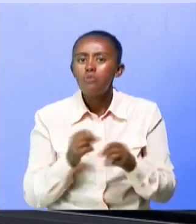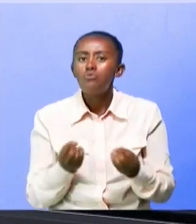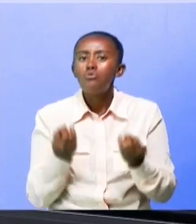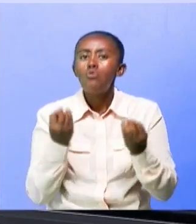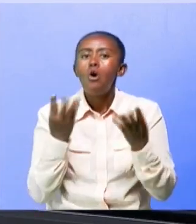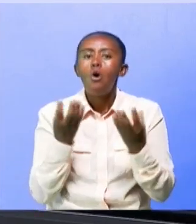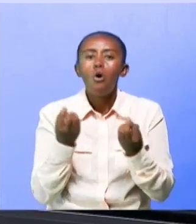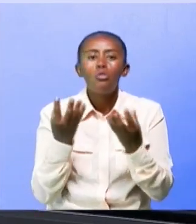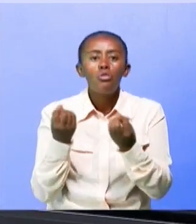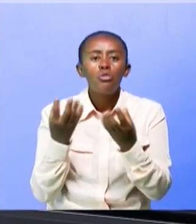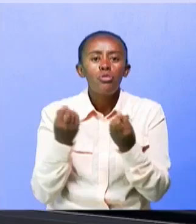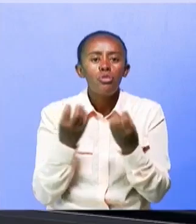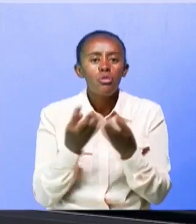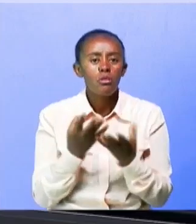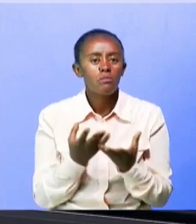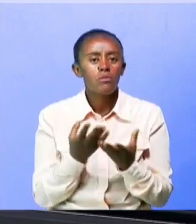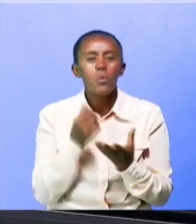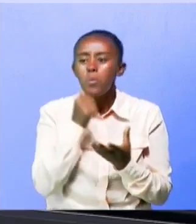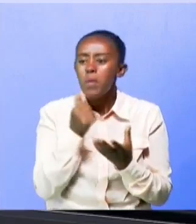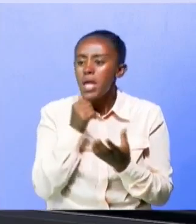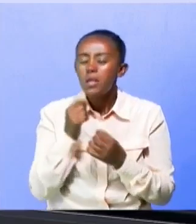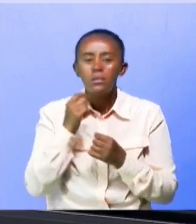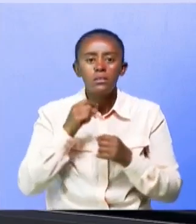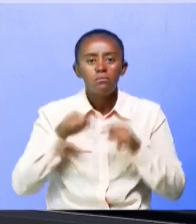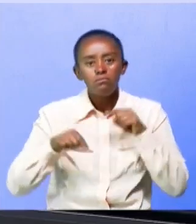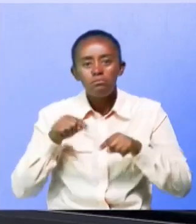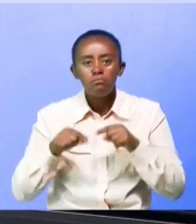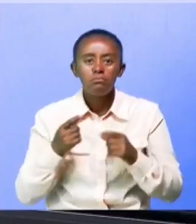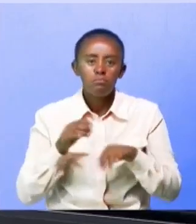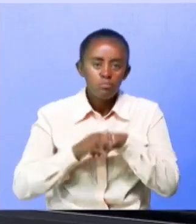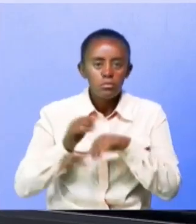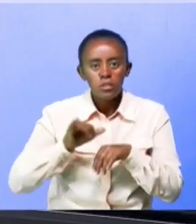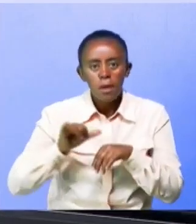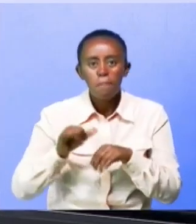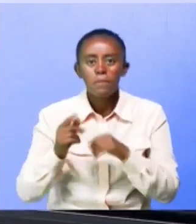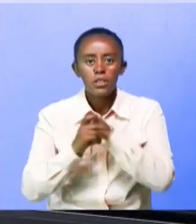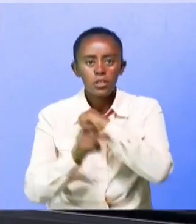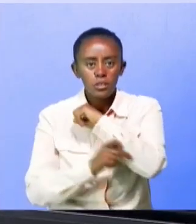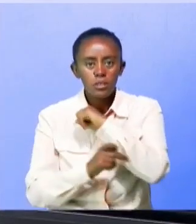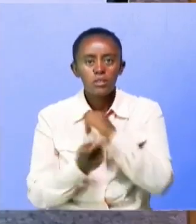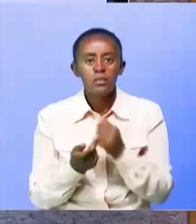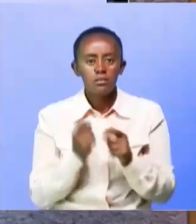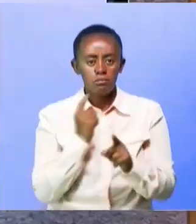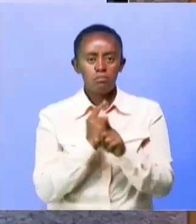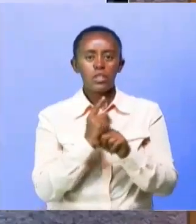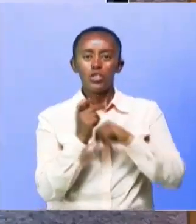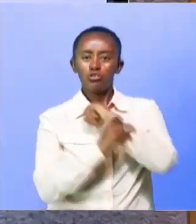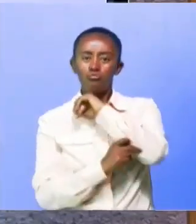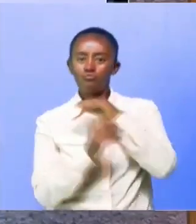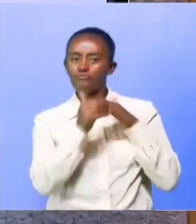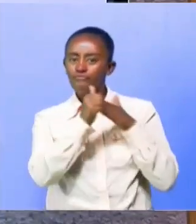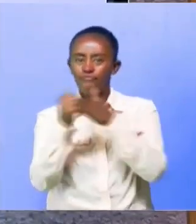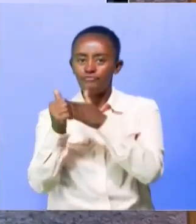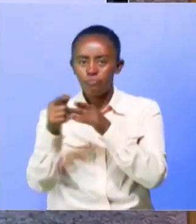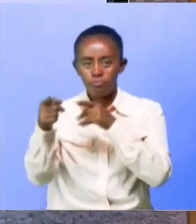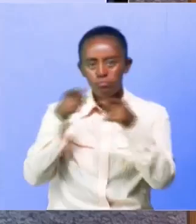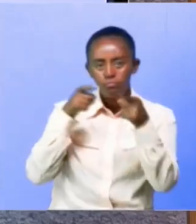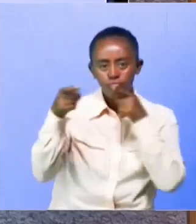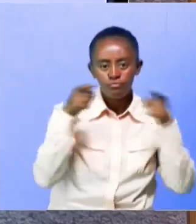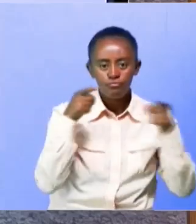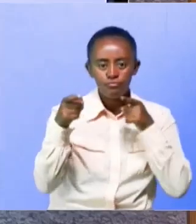of, women who are leading the campaigns in the right way. Leading the campaigns in the right